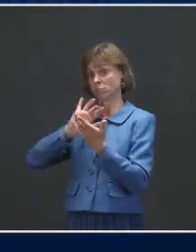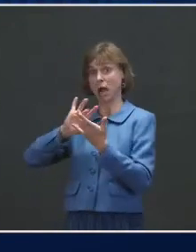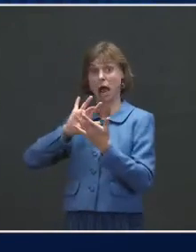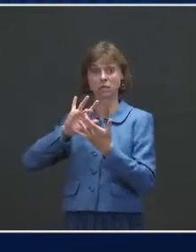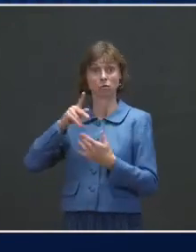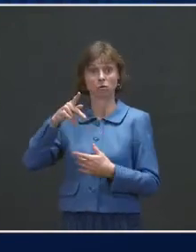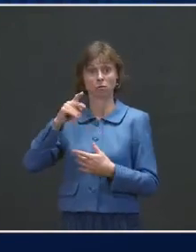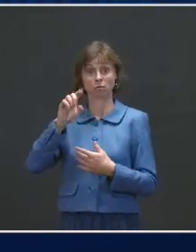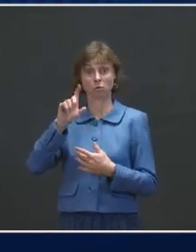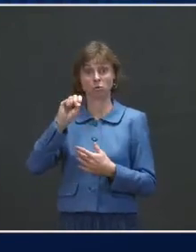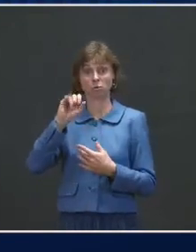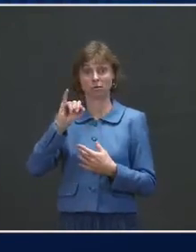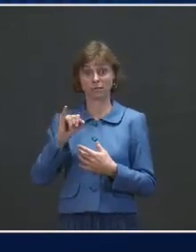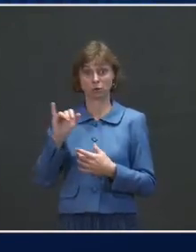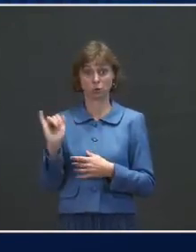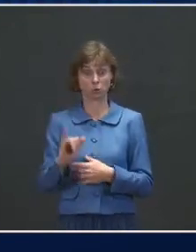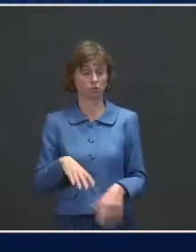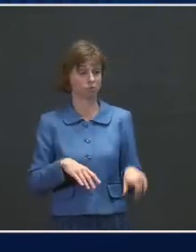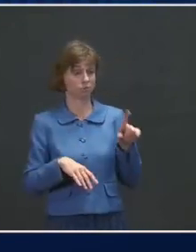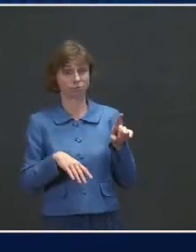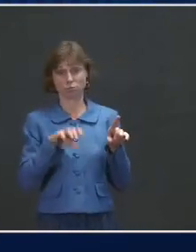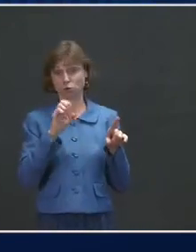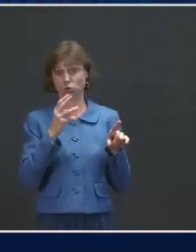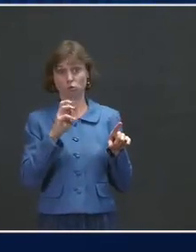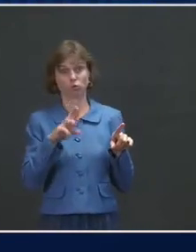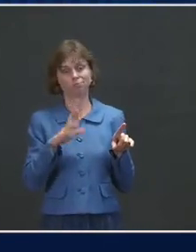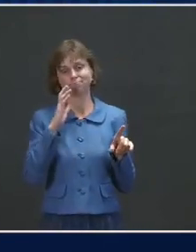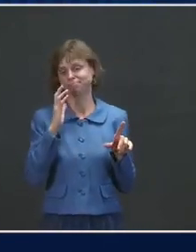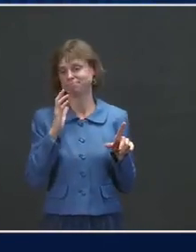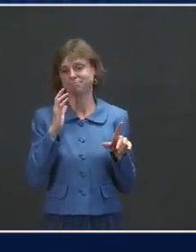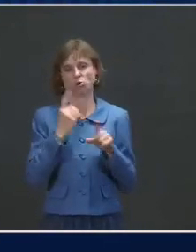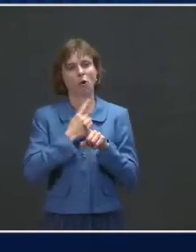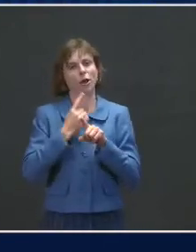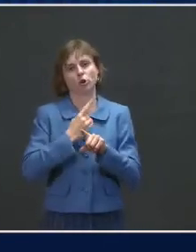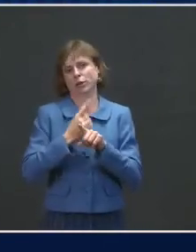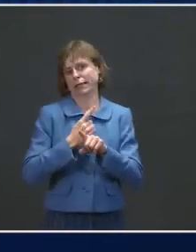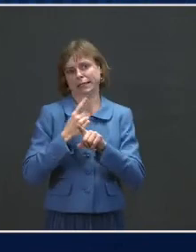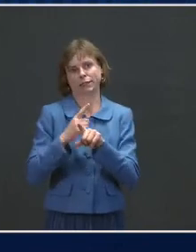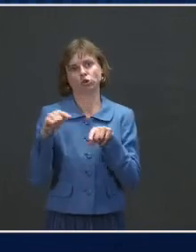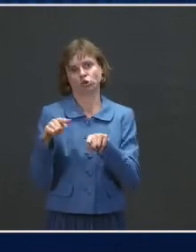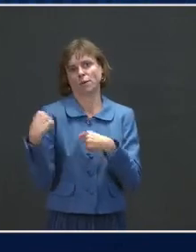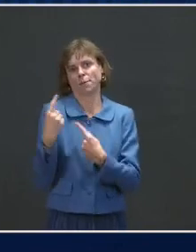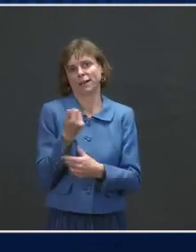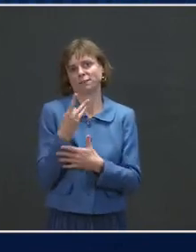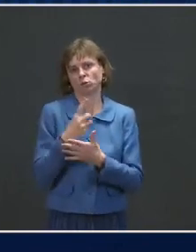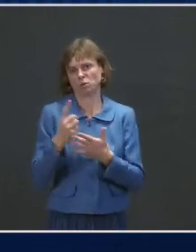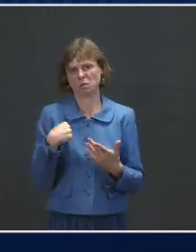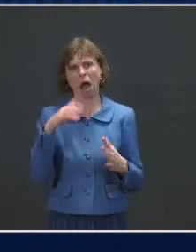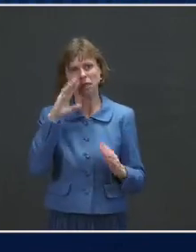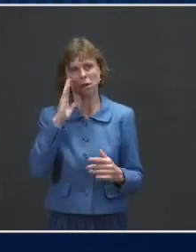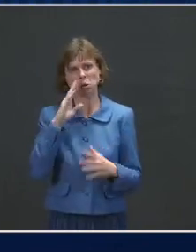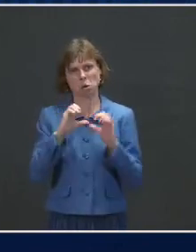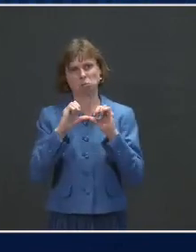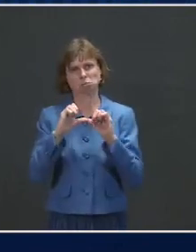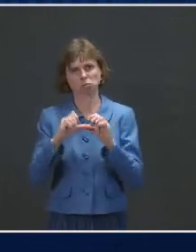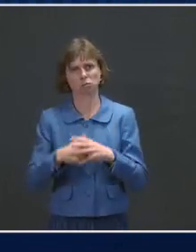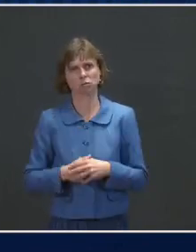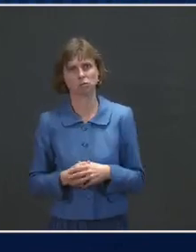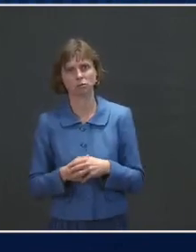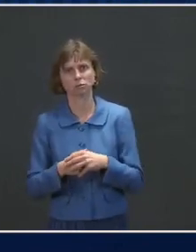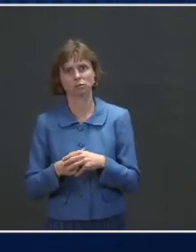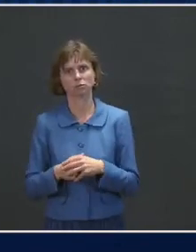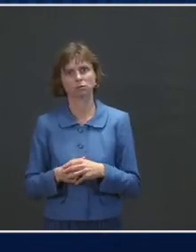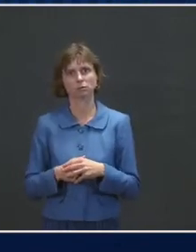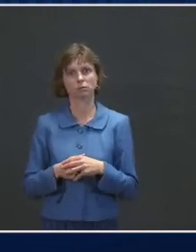Speaker Pelosi and Leader Schumer very regularly over the course of the last few weeks, and I expect that would continue. Do you expect that they will